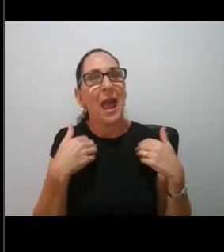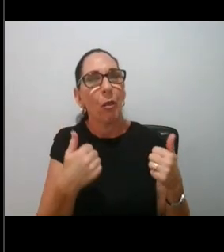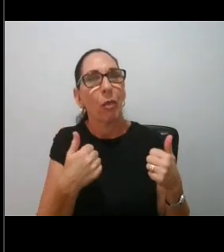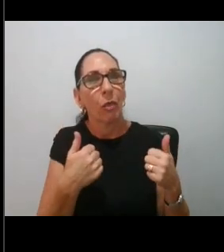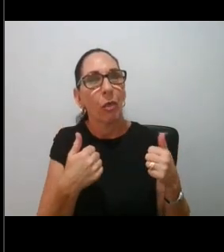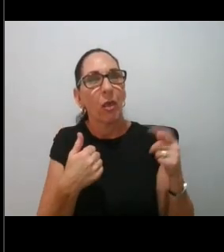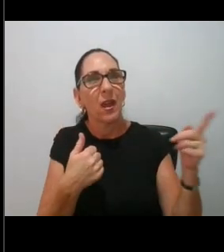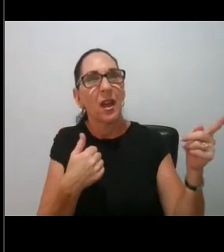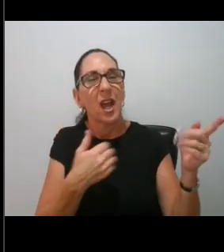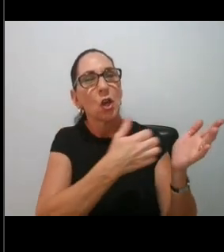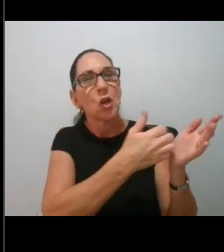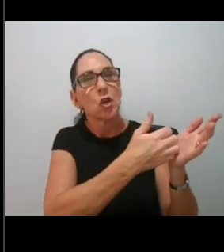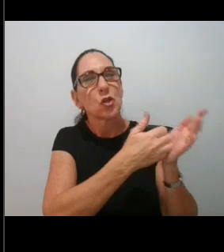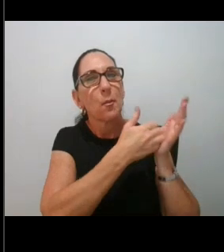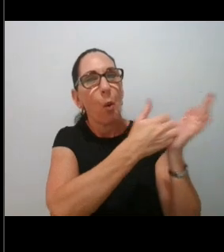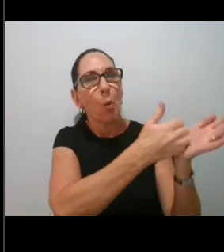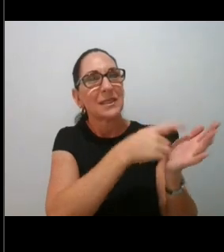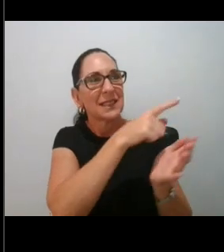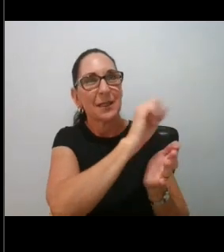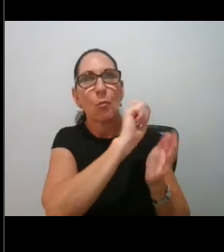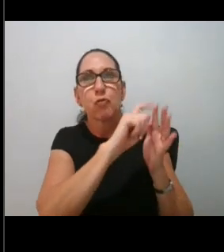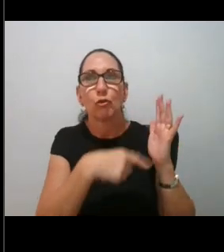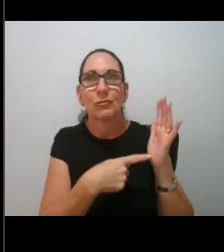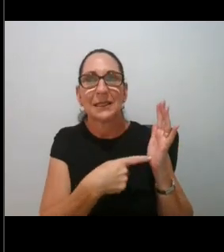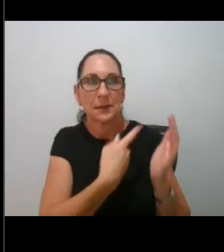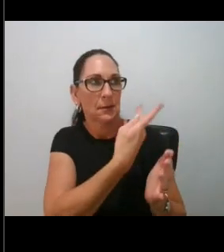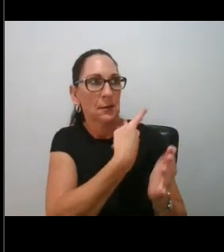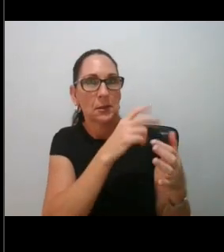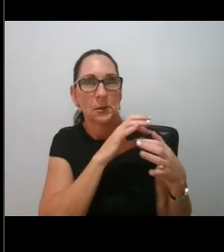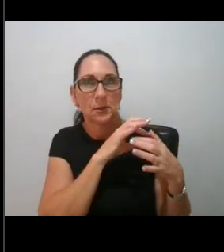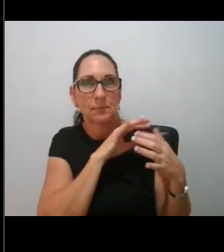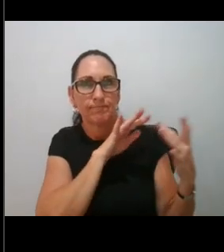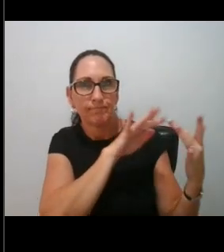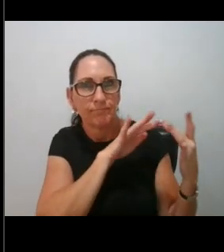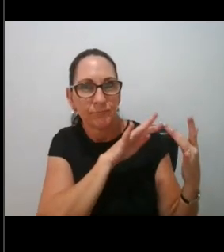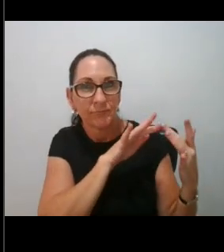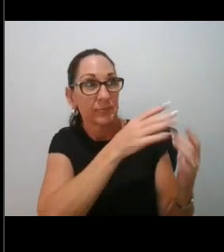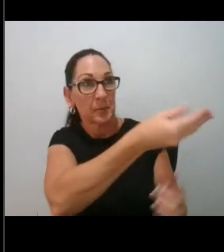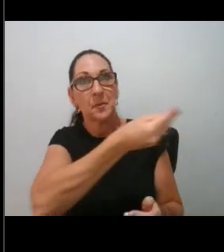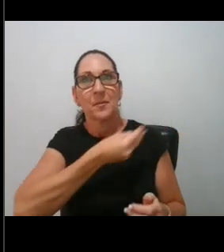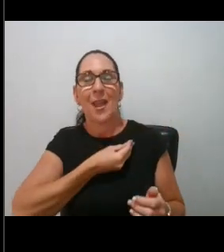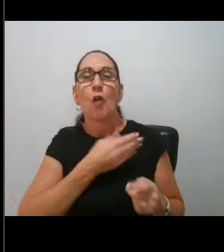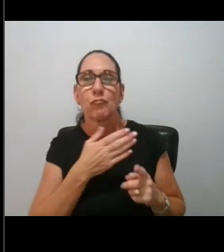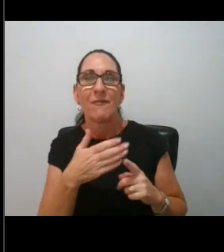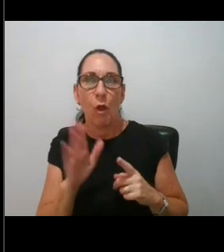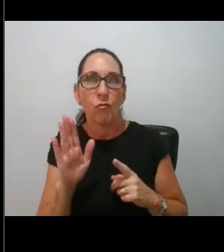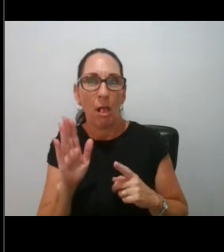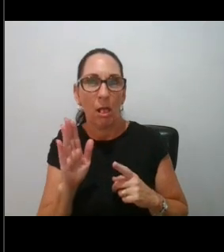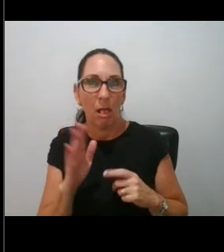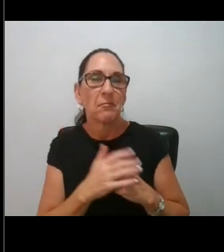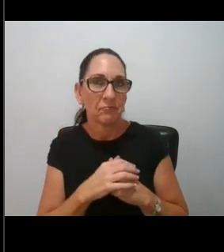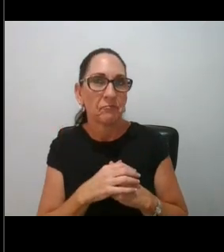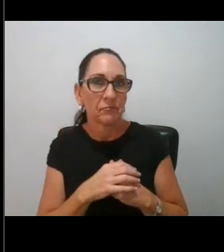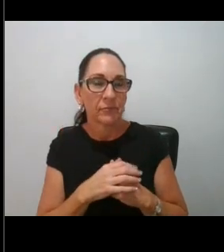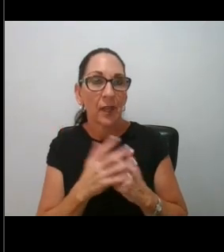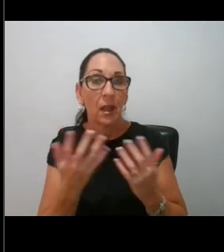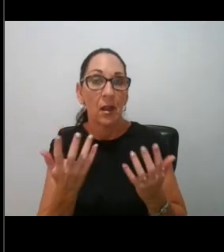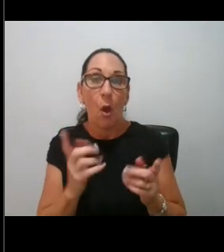project that they do. But in the main, those are where our referrals come from. Also, to